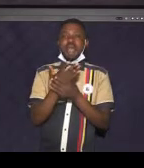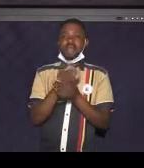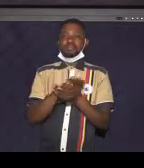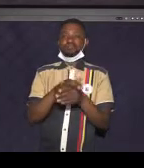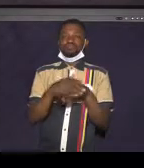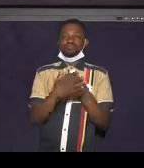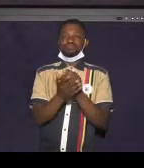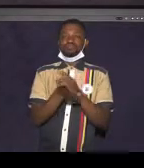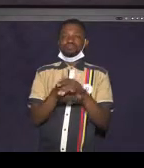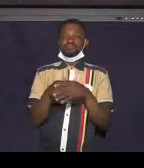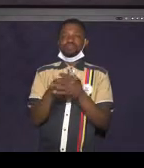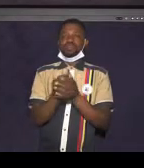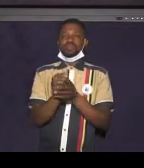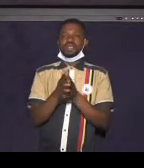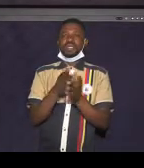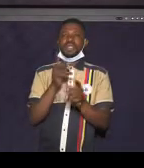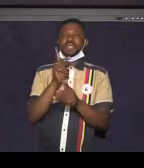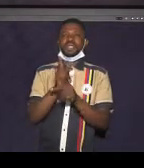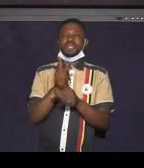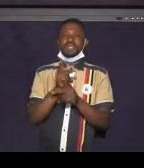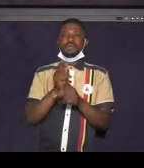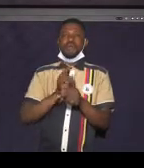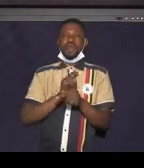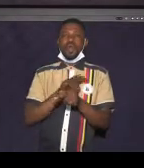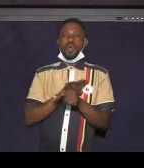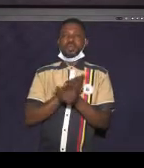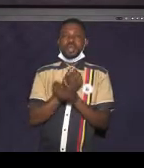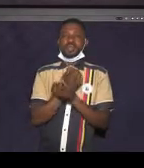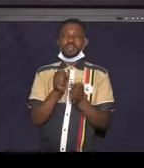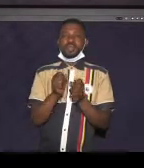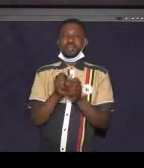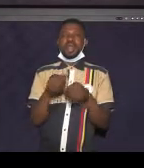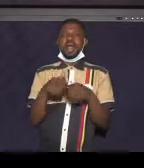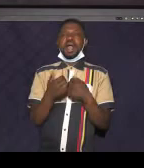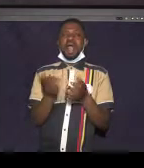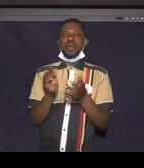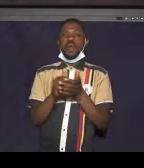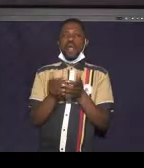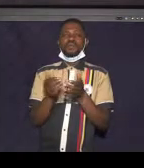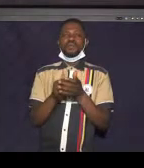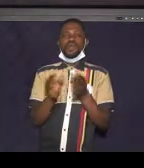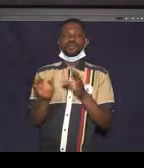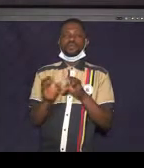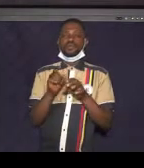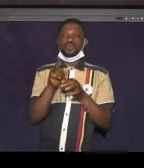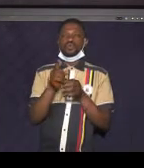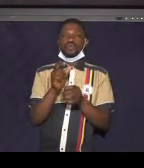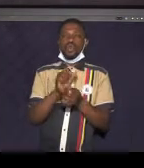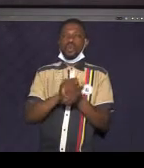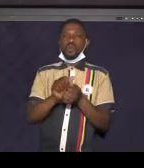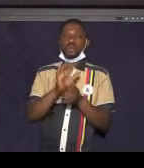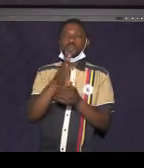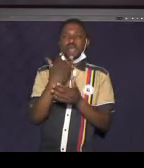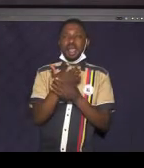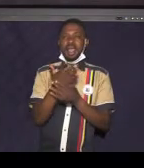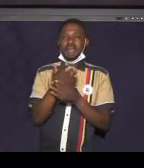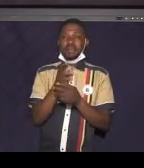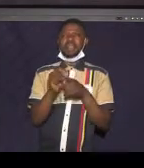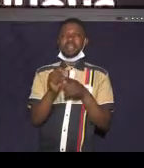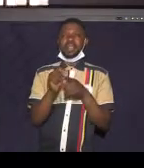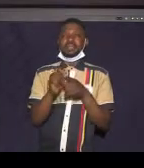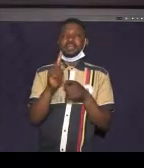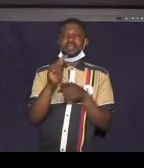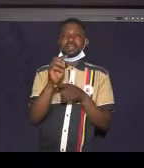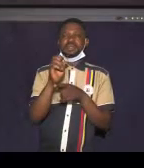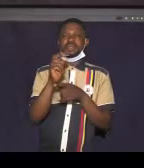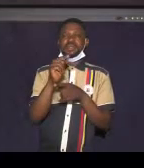washing keeps us safe. How often do you wash your hands? Regularly? Okay.